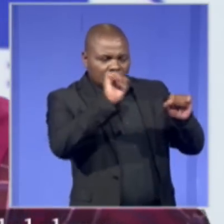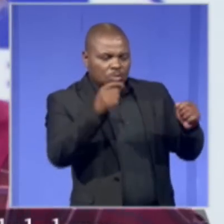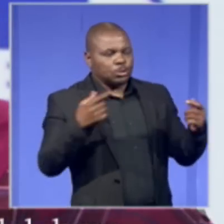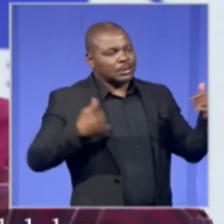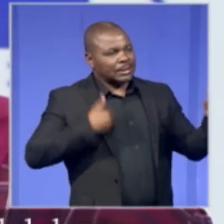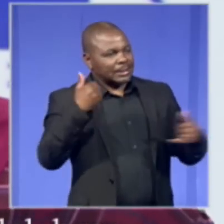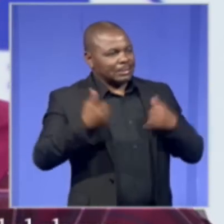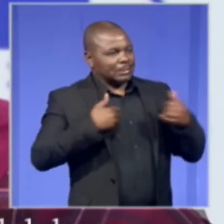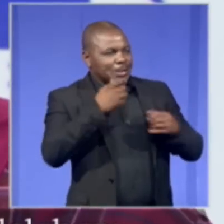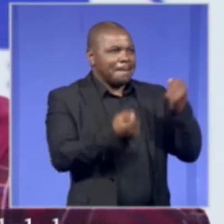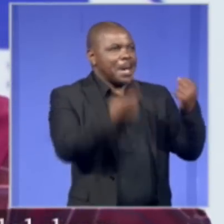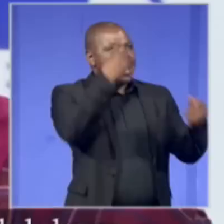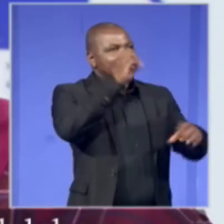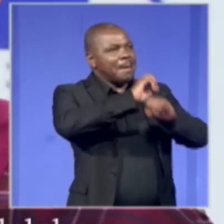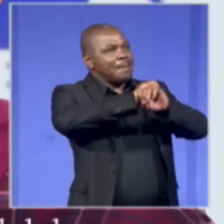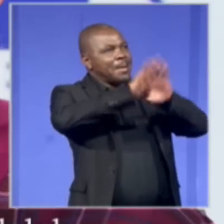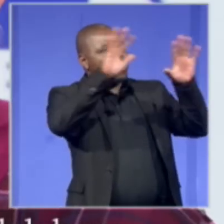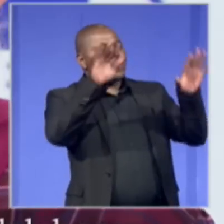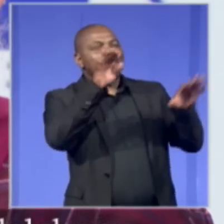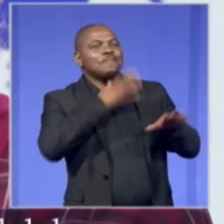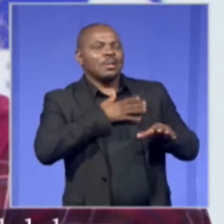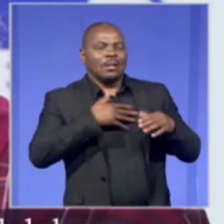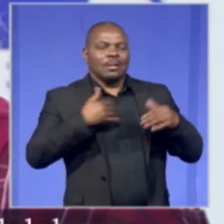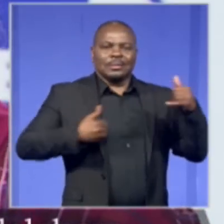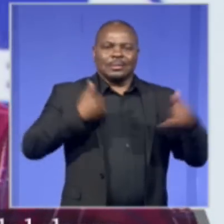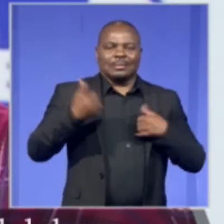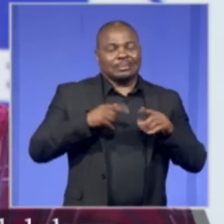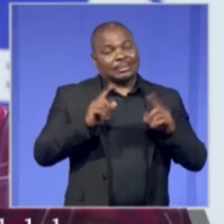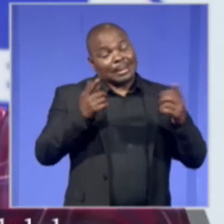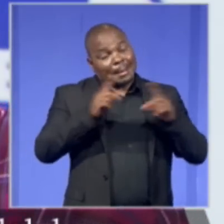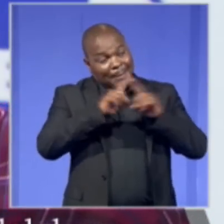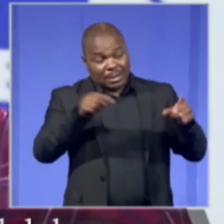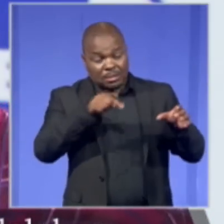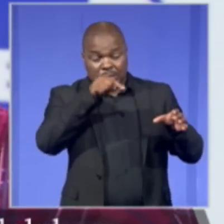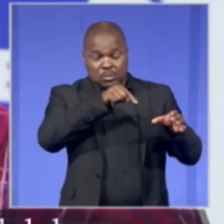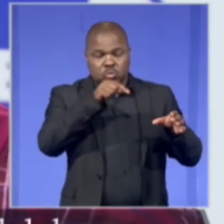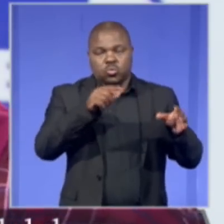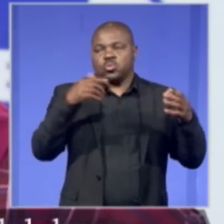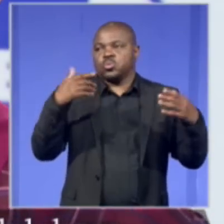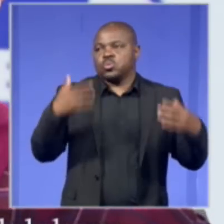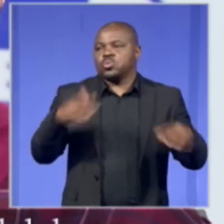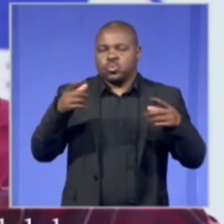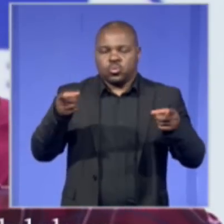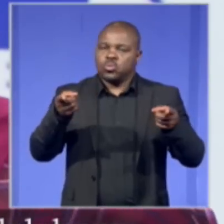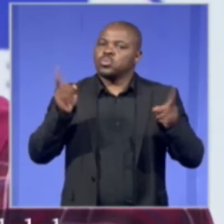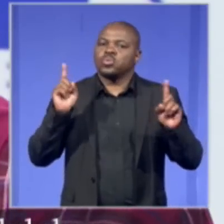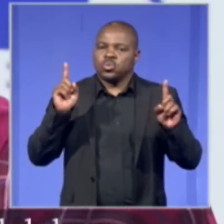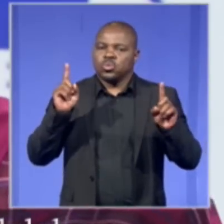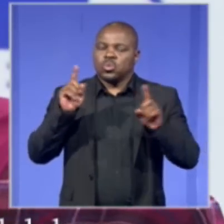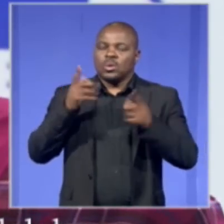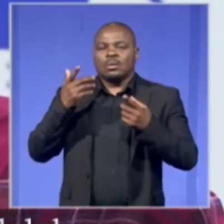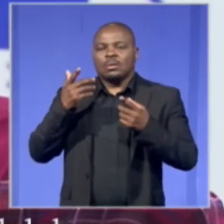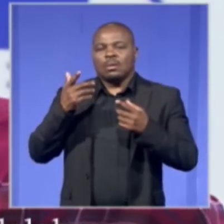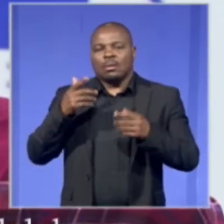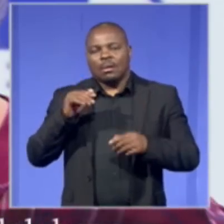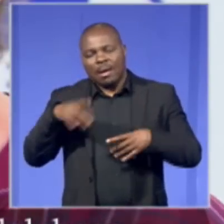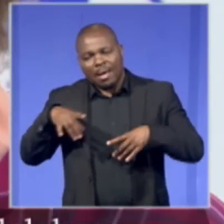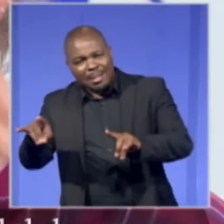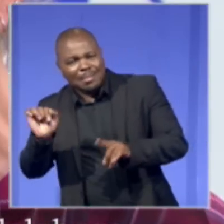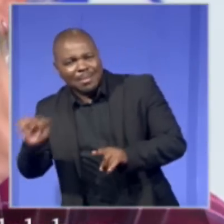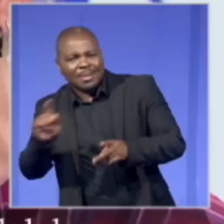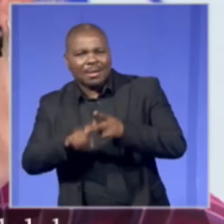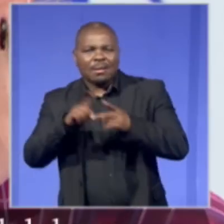that joyous and festive feeling, but fireworks can be very detrimental and harmful to our domestic animals, but also